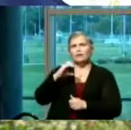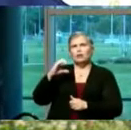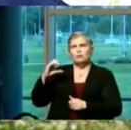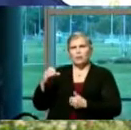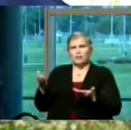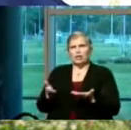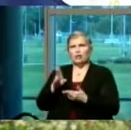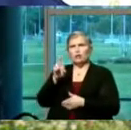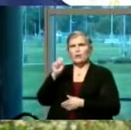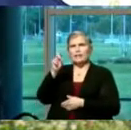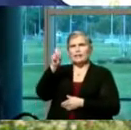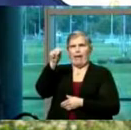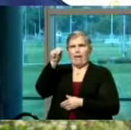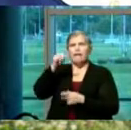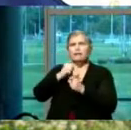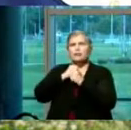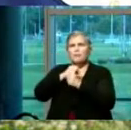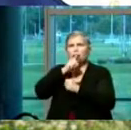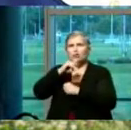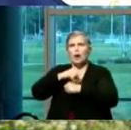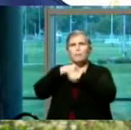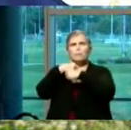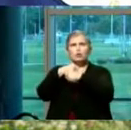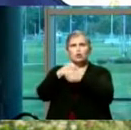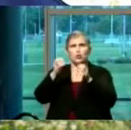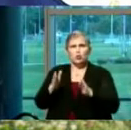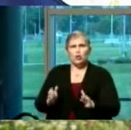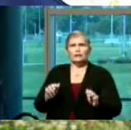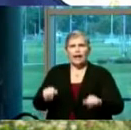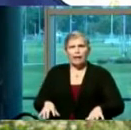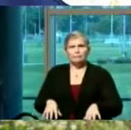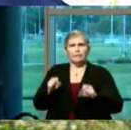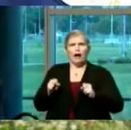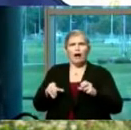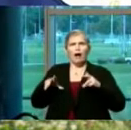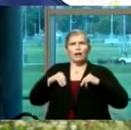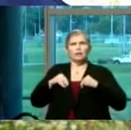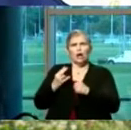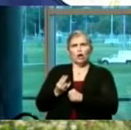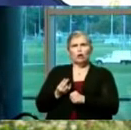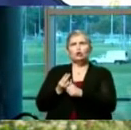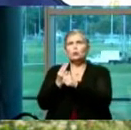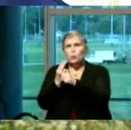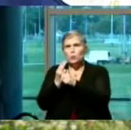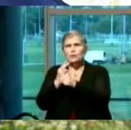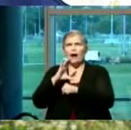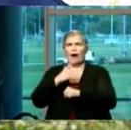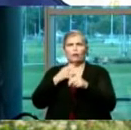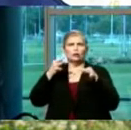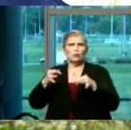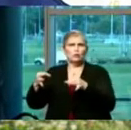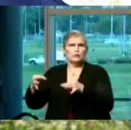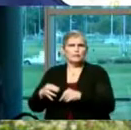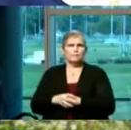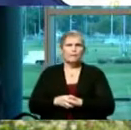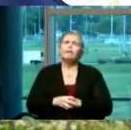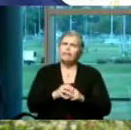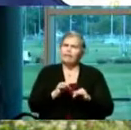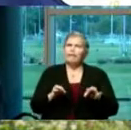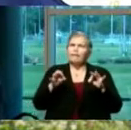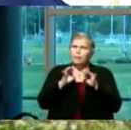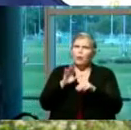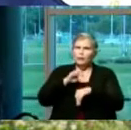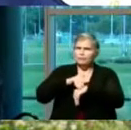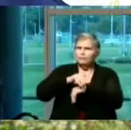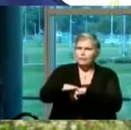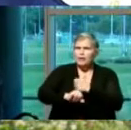programs at USDA to enable our producers to adopt these climate solutions. And we're also going to play an important role